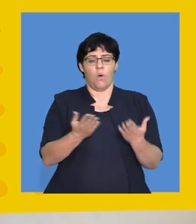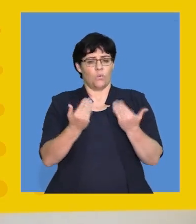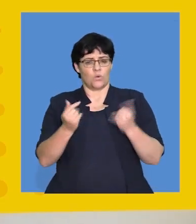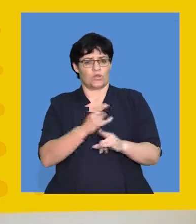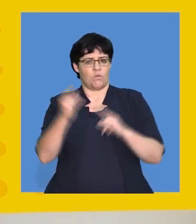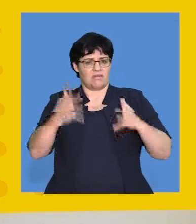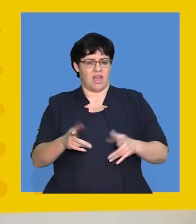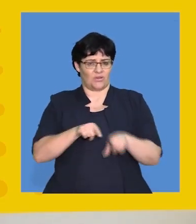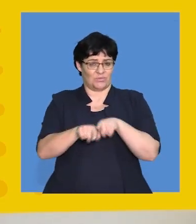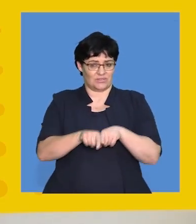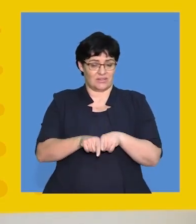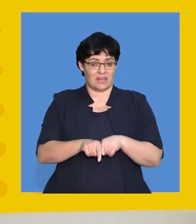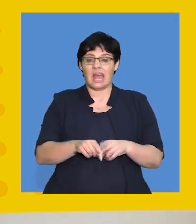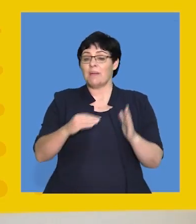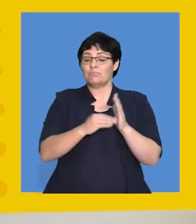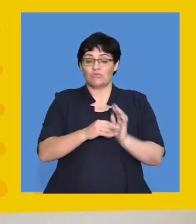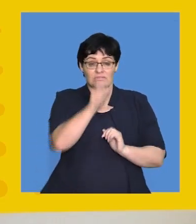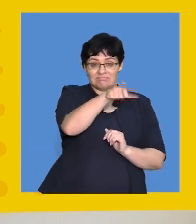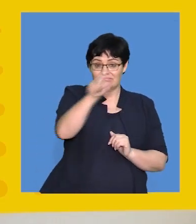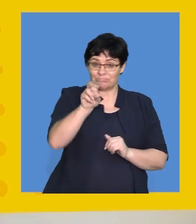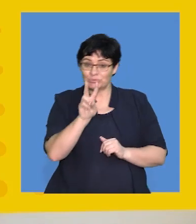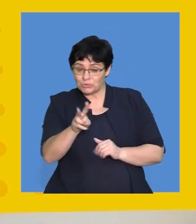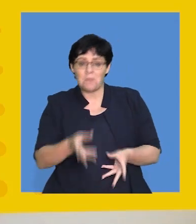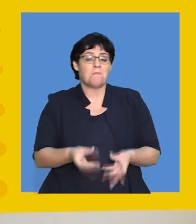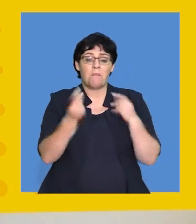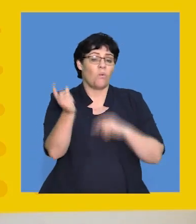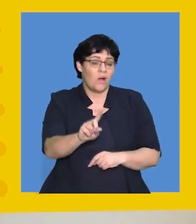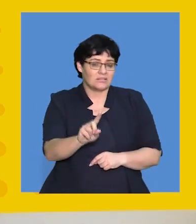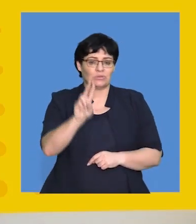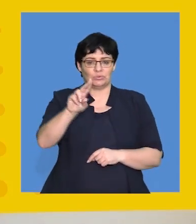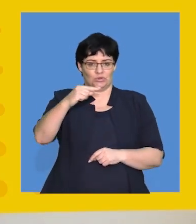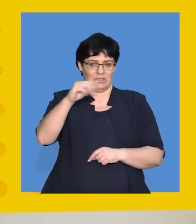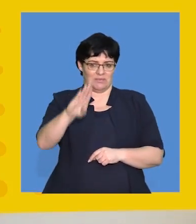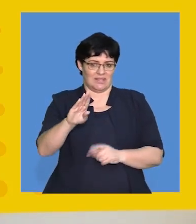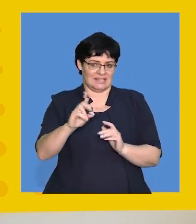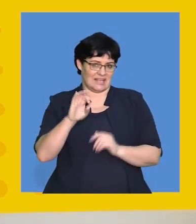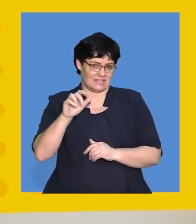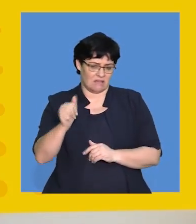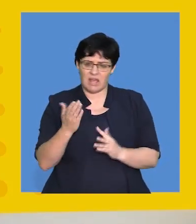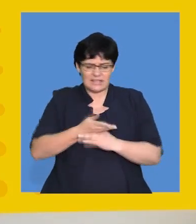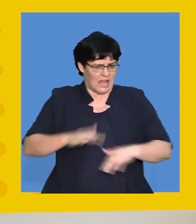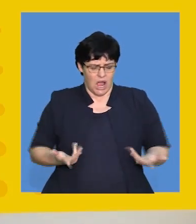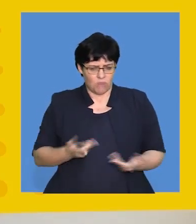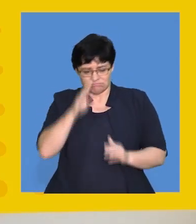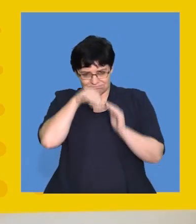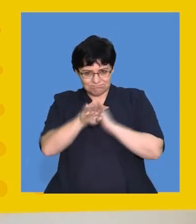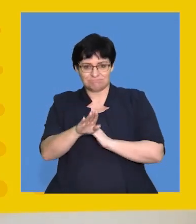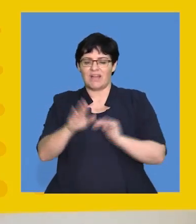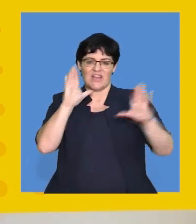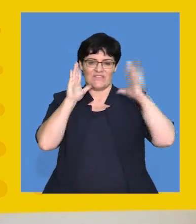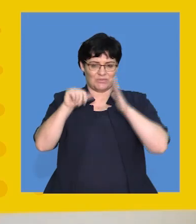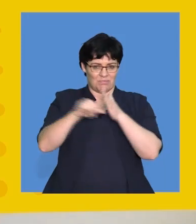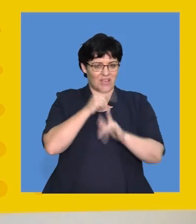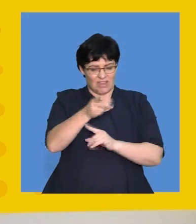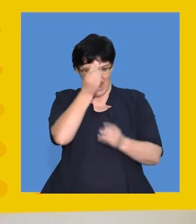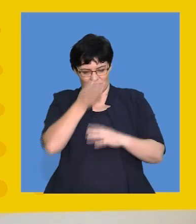competition, where 2 lucky Matrix stand a chance to win 2 gigs of data. All you need to do to enter is head on over to our Facebook page and